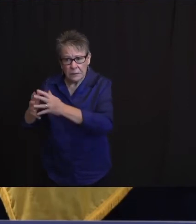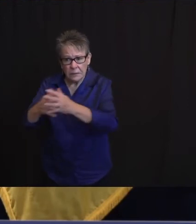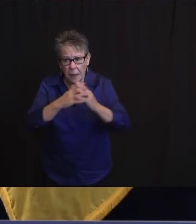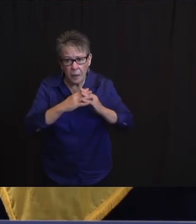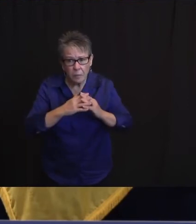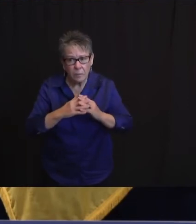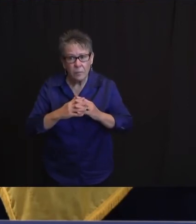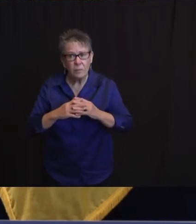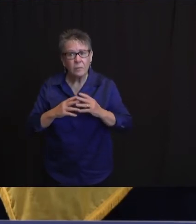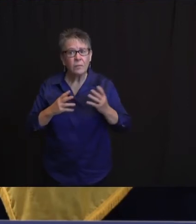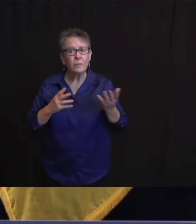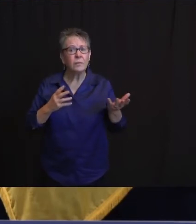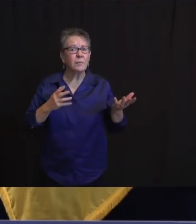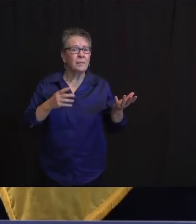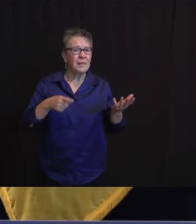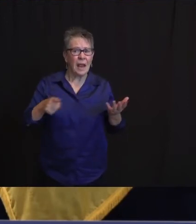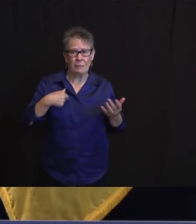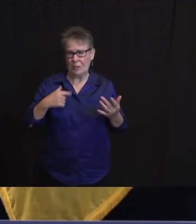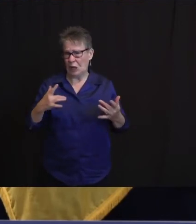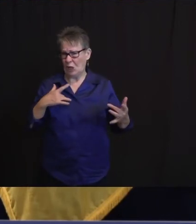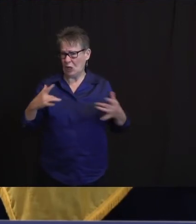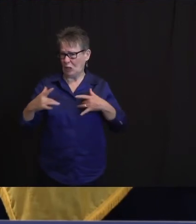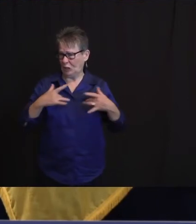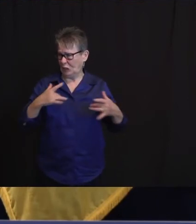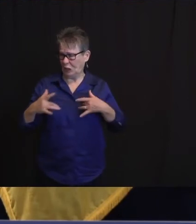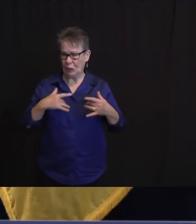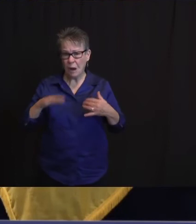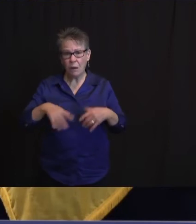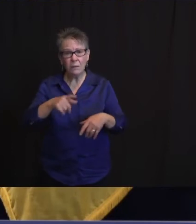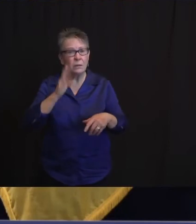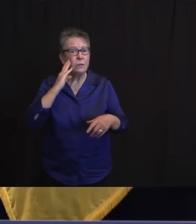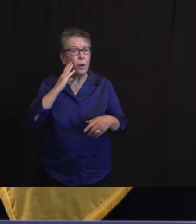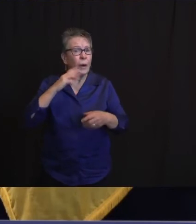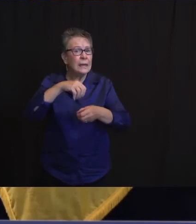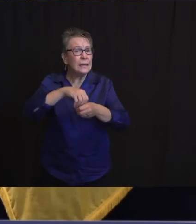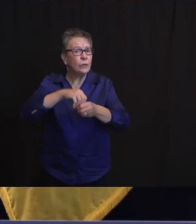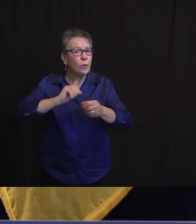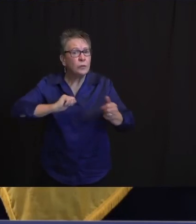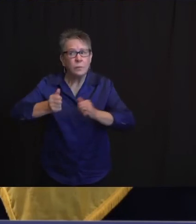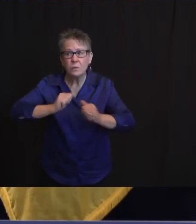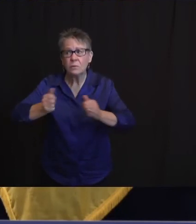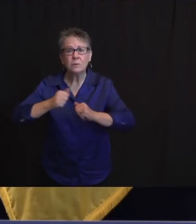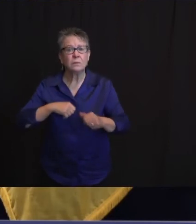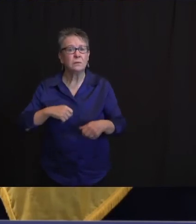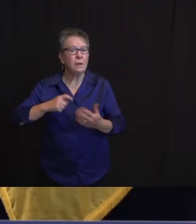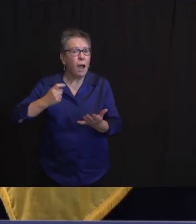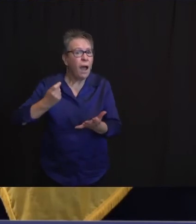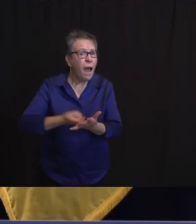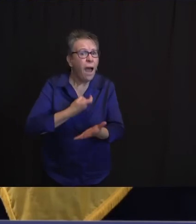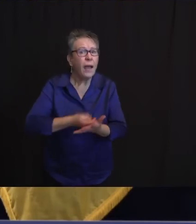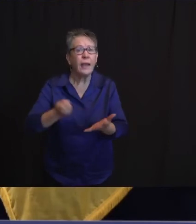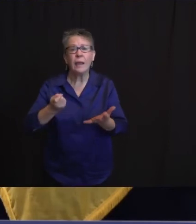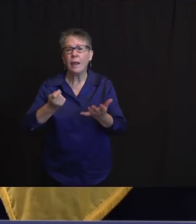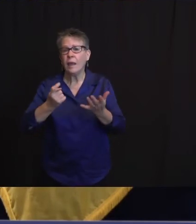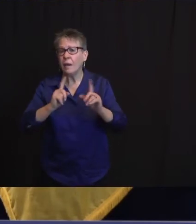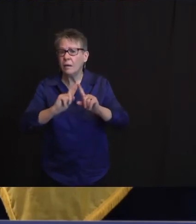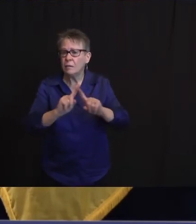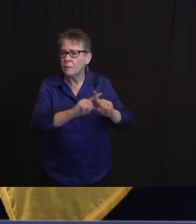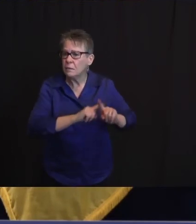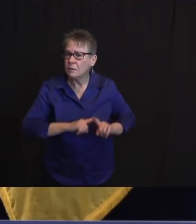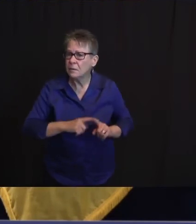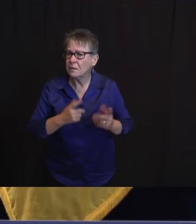COVID counts and the possibility they could go even higher after the holidays, potentially imperiling the restart of schools. Can you explain your decision and timing and